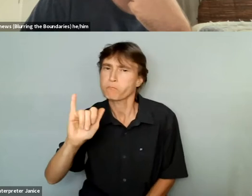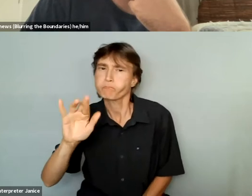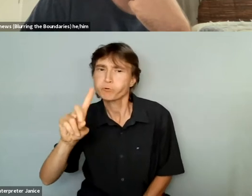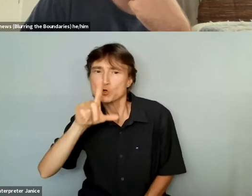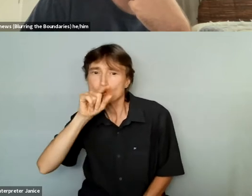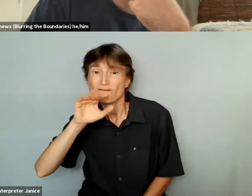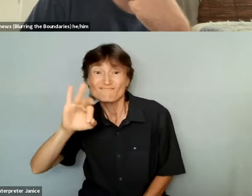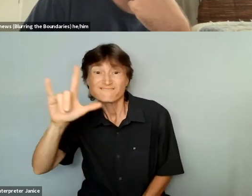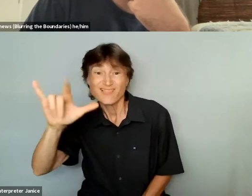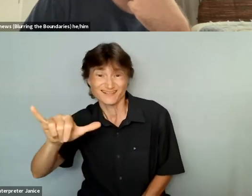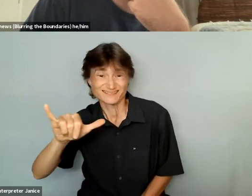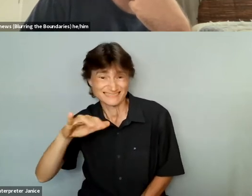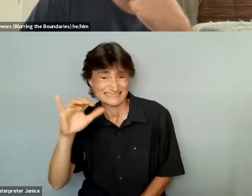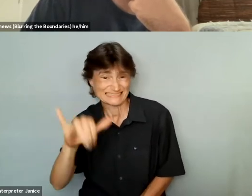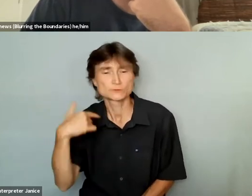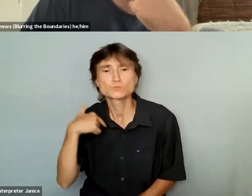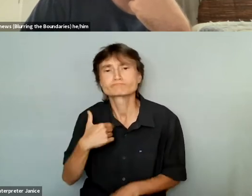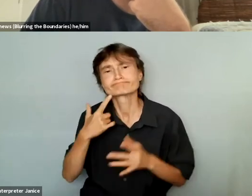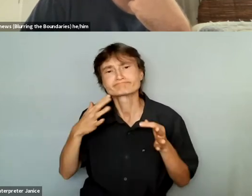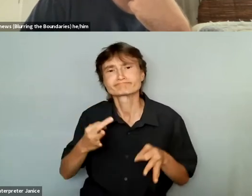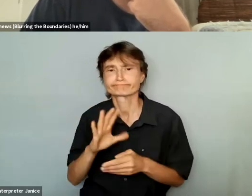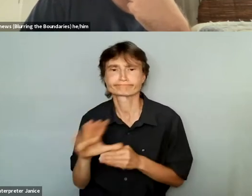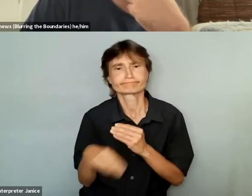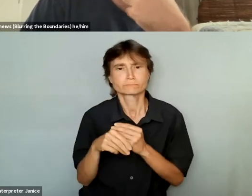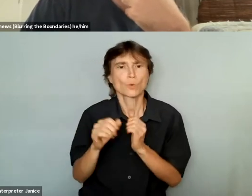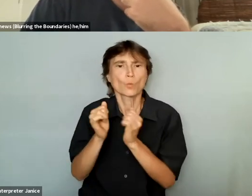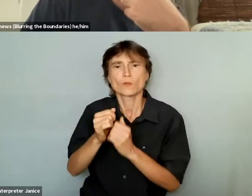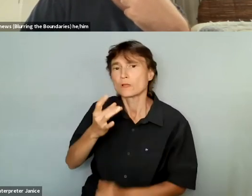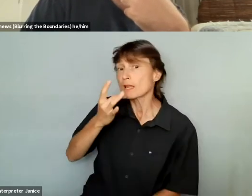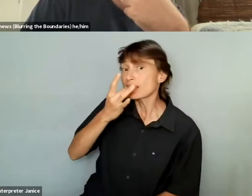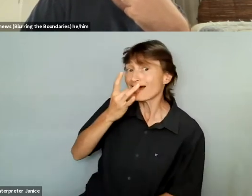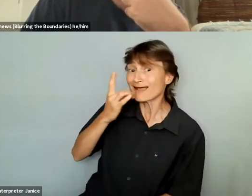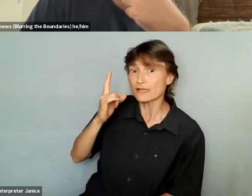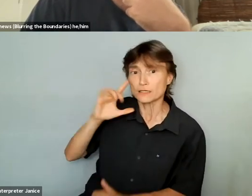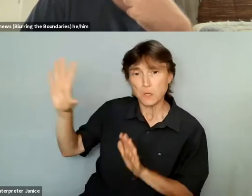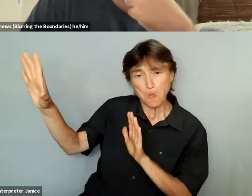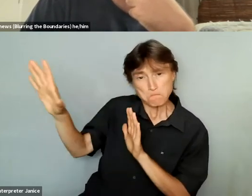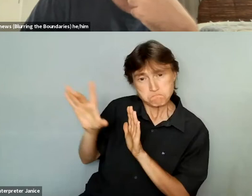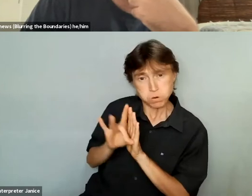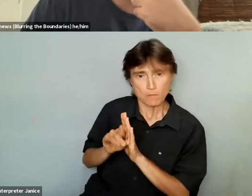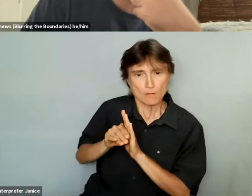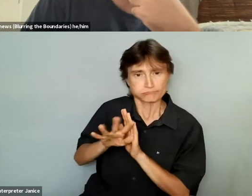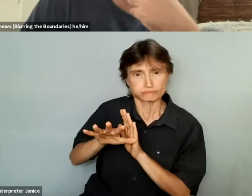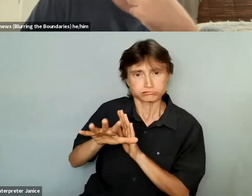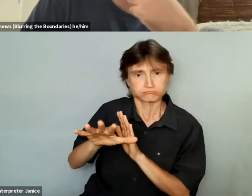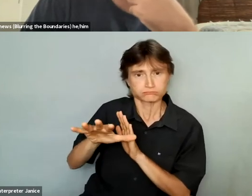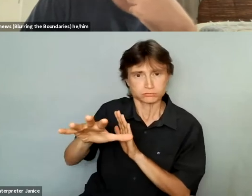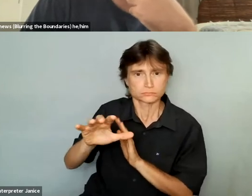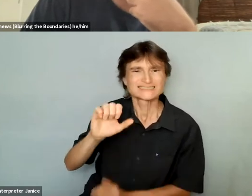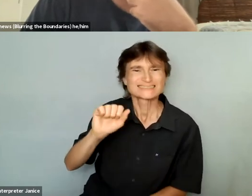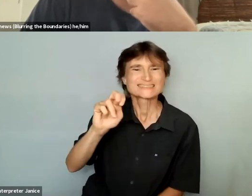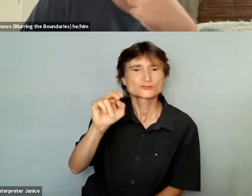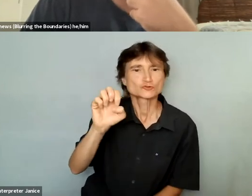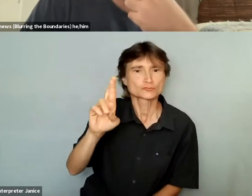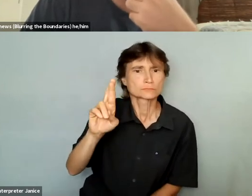And we used light sensors to play the instrument. And with the light sensors, I